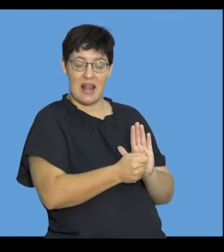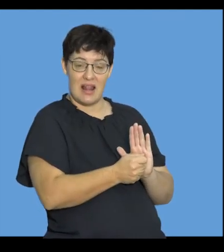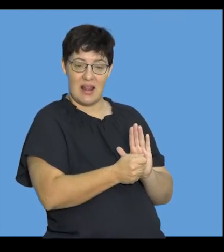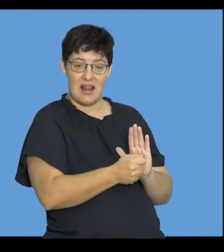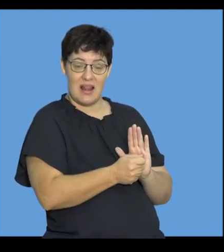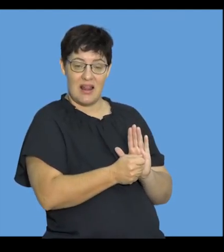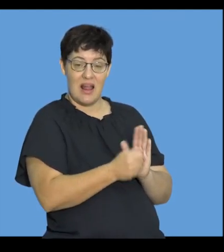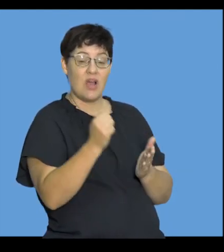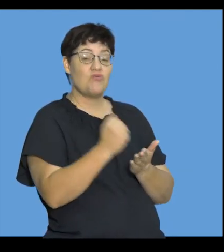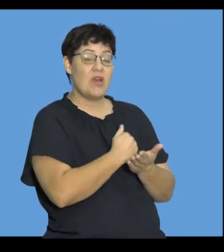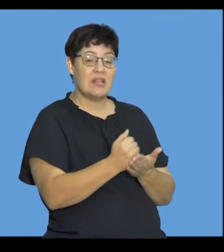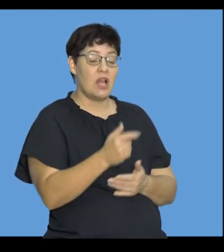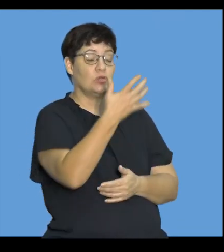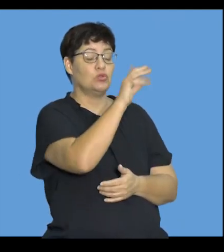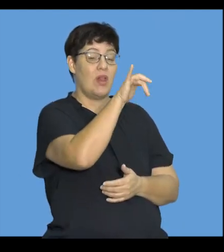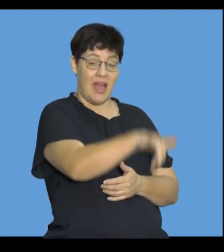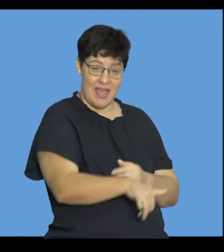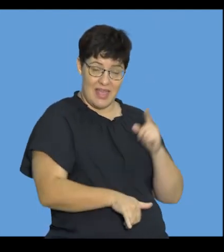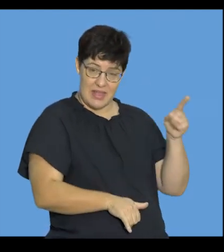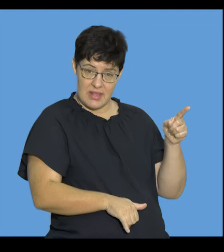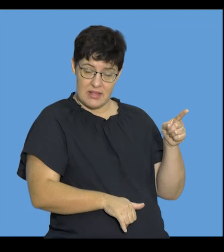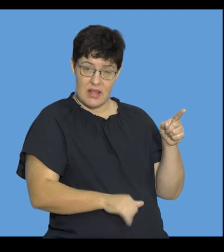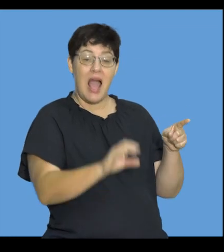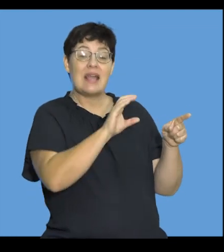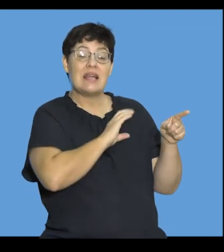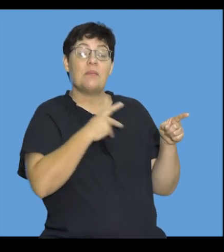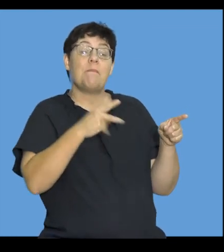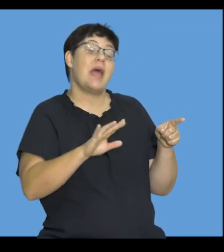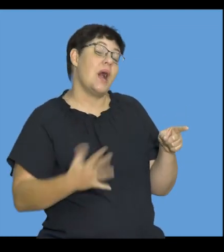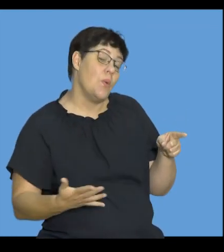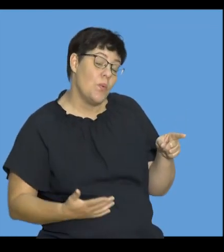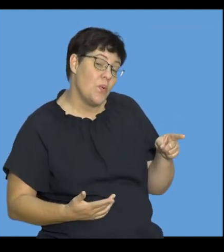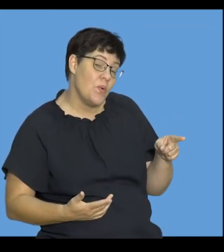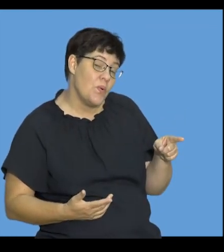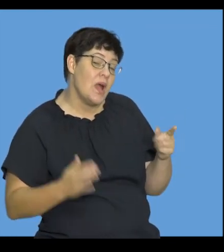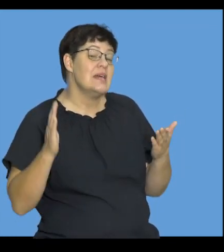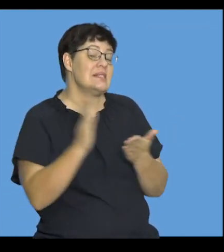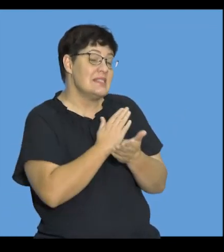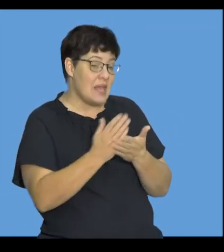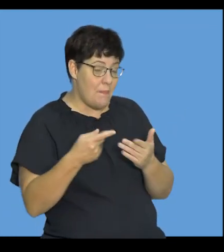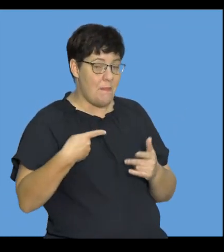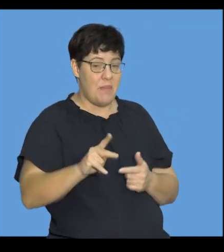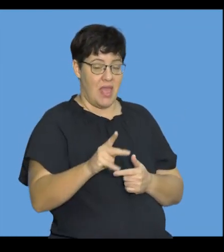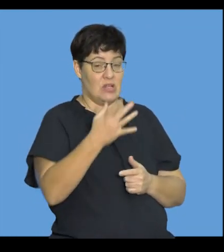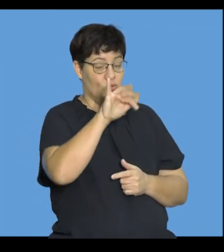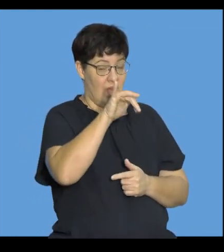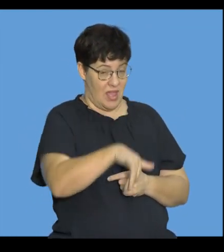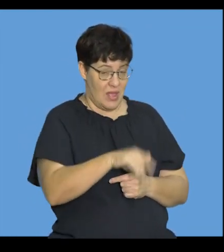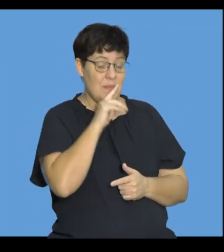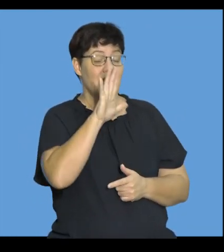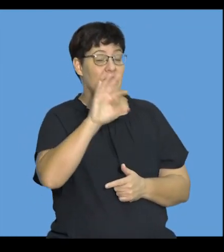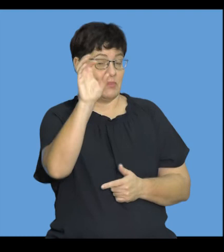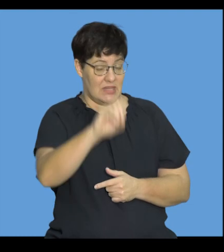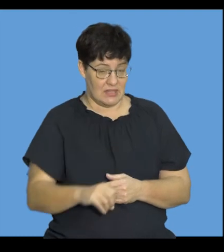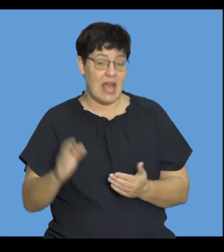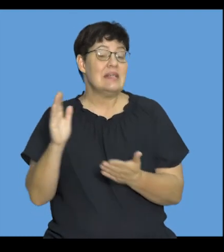on credit in July, how will your customers pay you? Some will pay in July, 50%. Some will